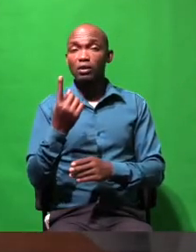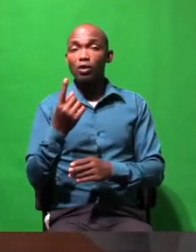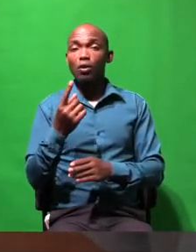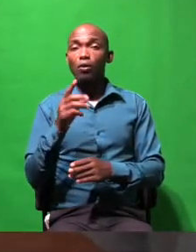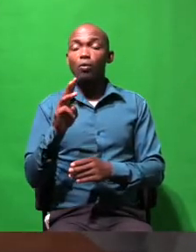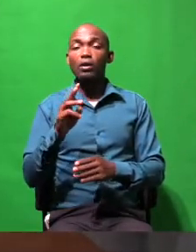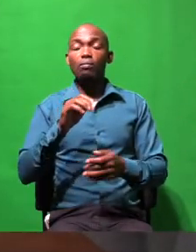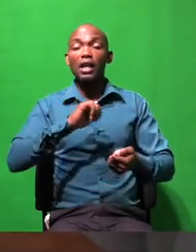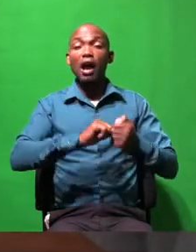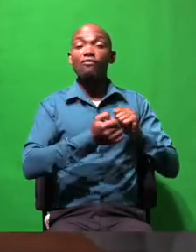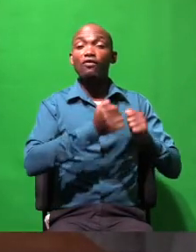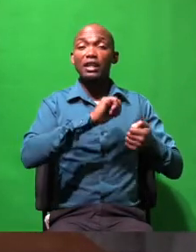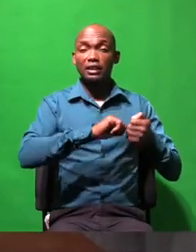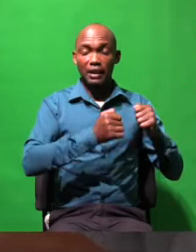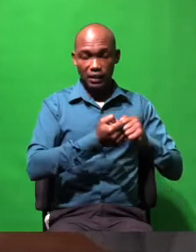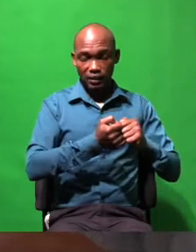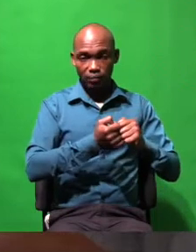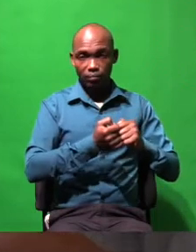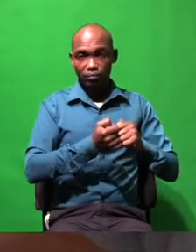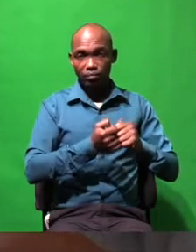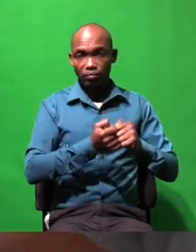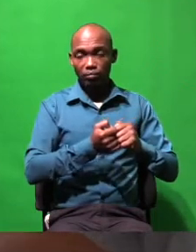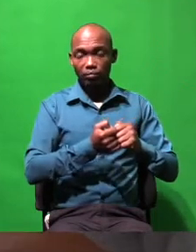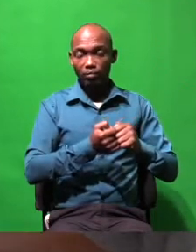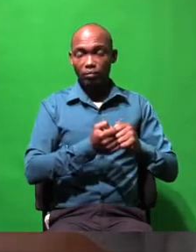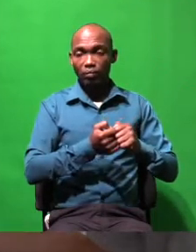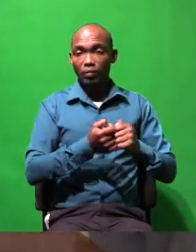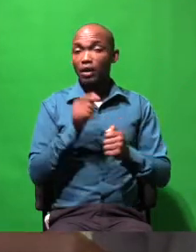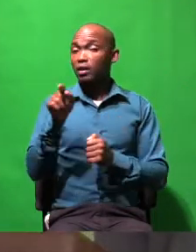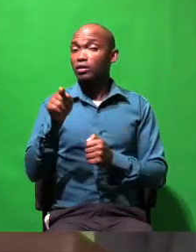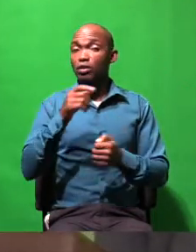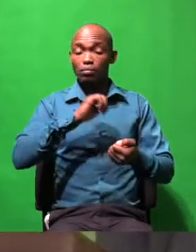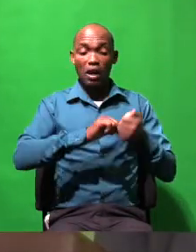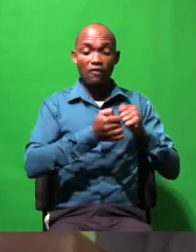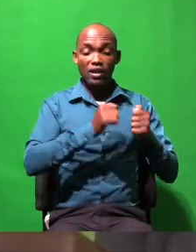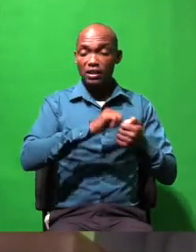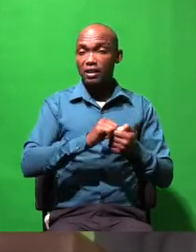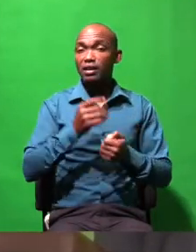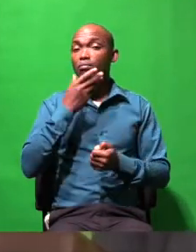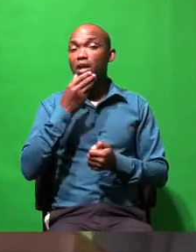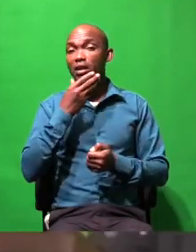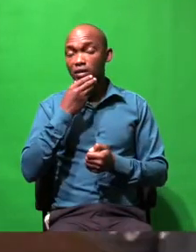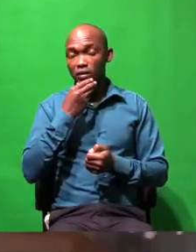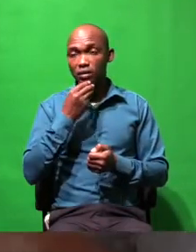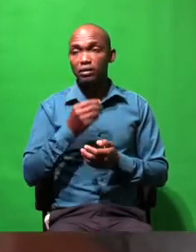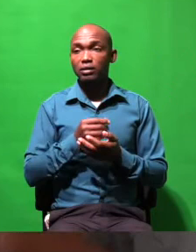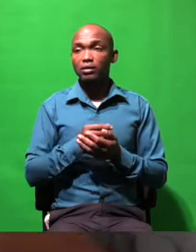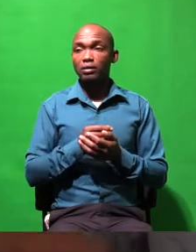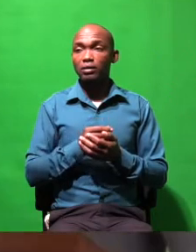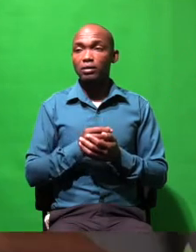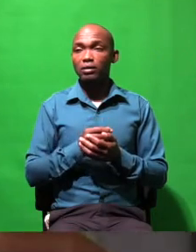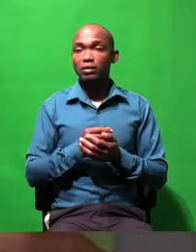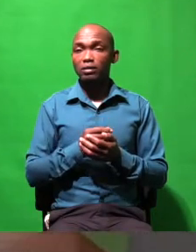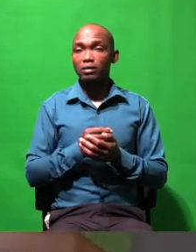be affected. This one will be affected male. And